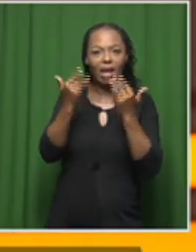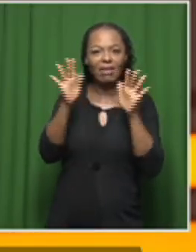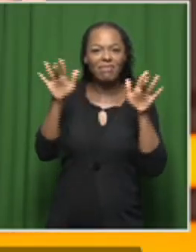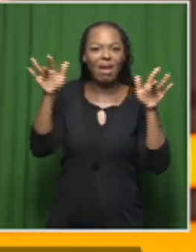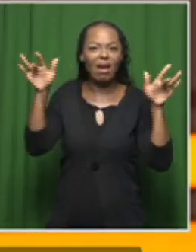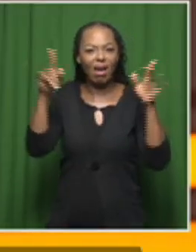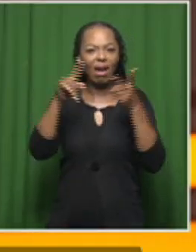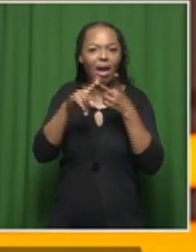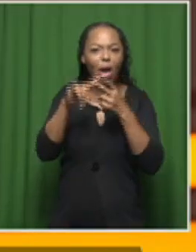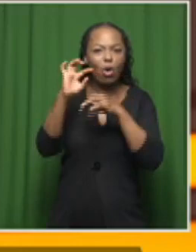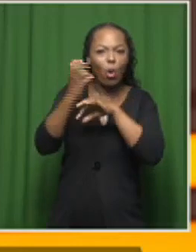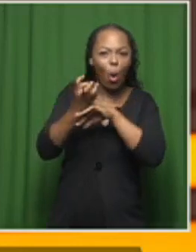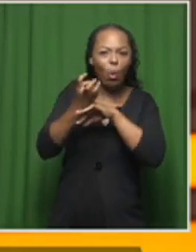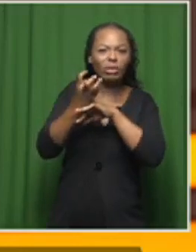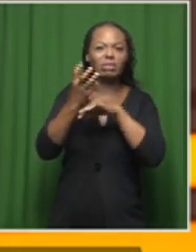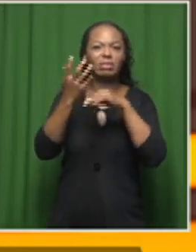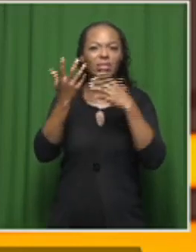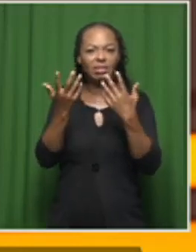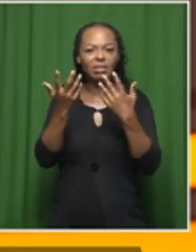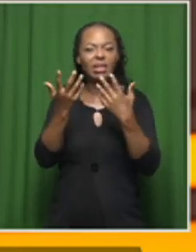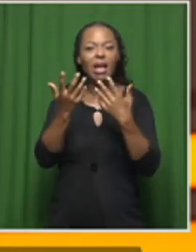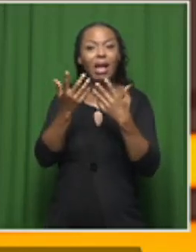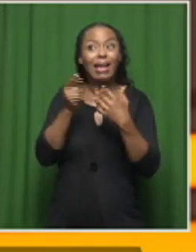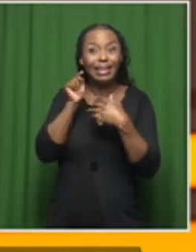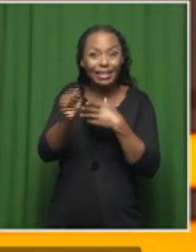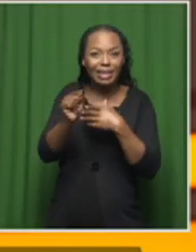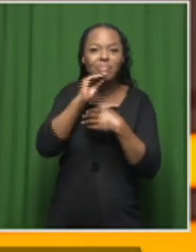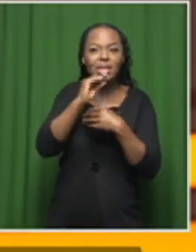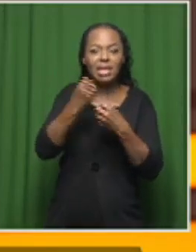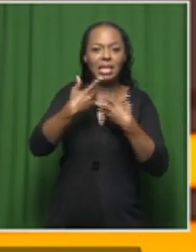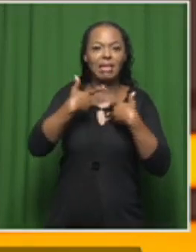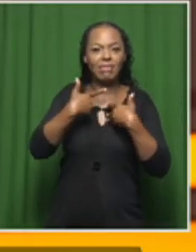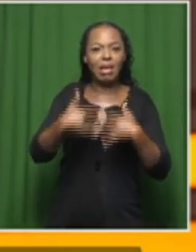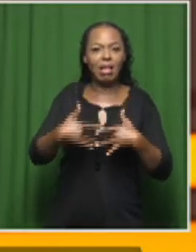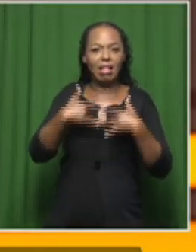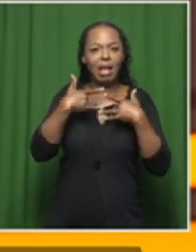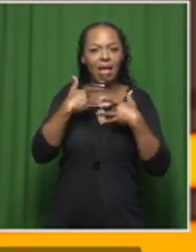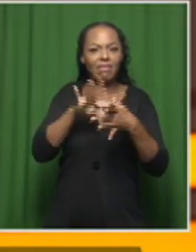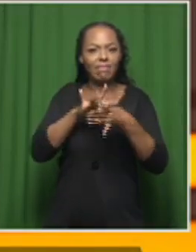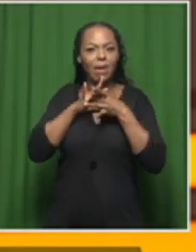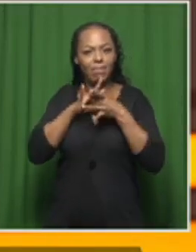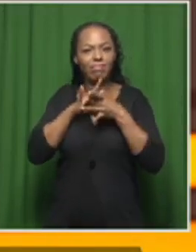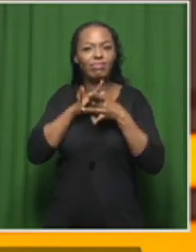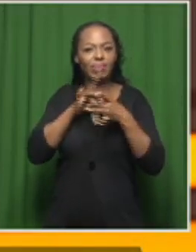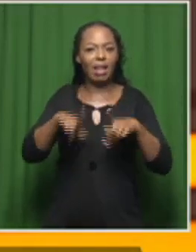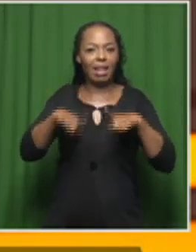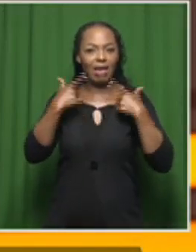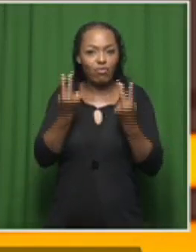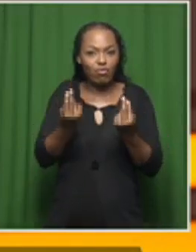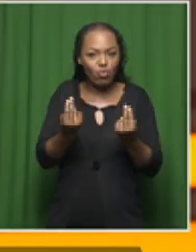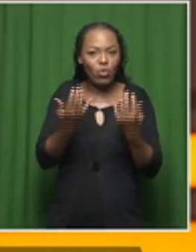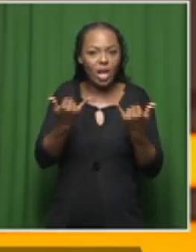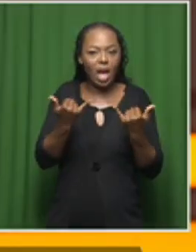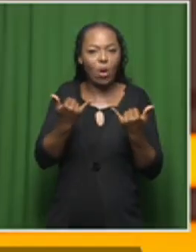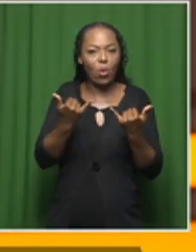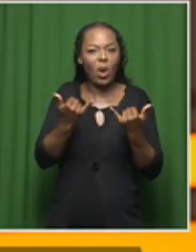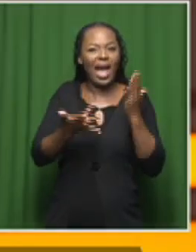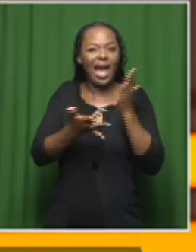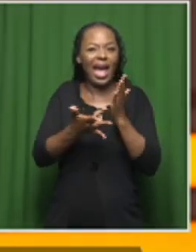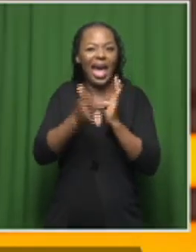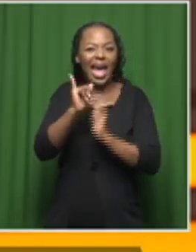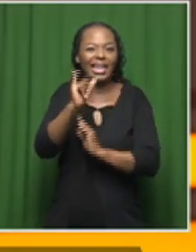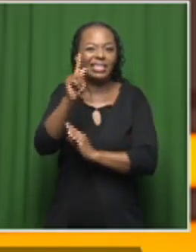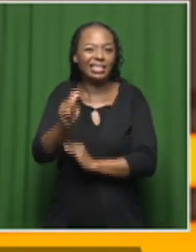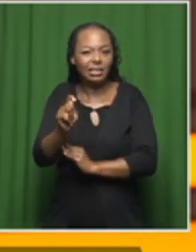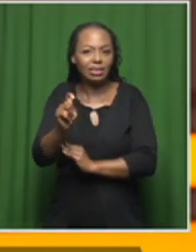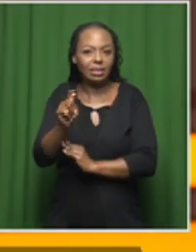and the carvings. And it brings that to life because they're using this new digital technology at the moment,